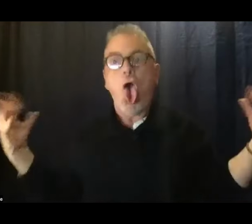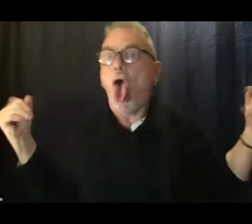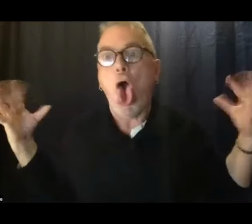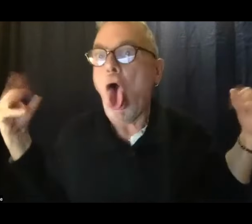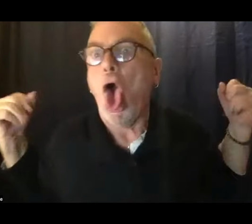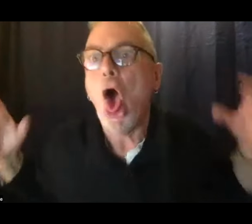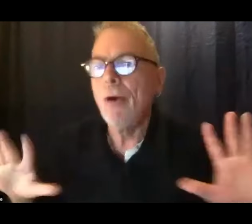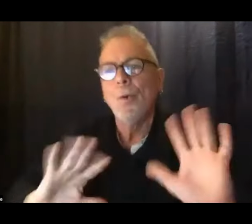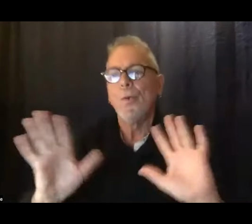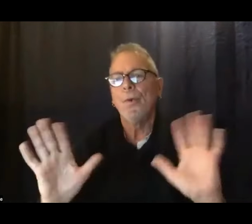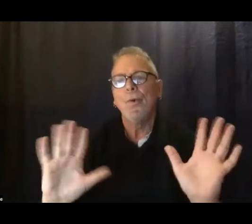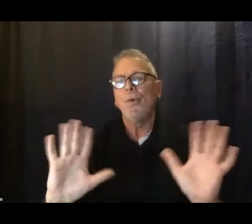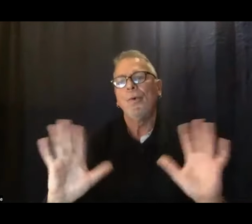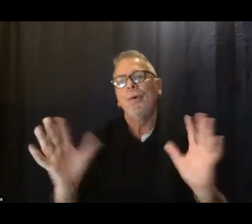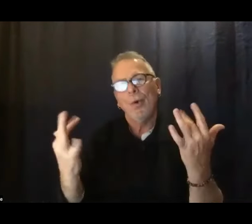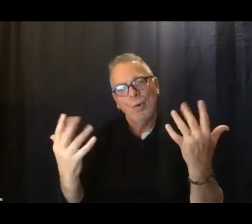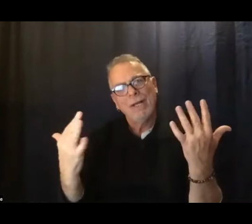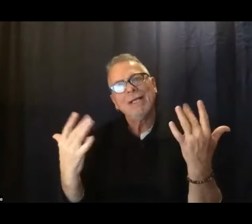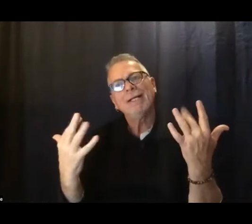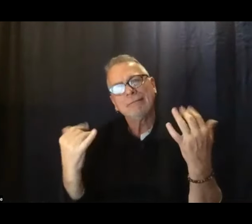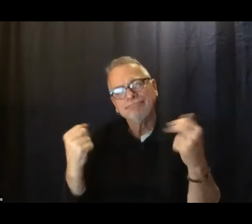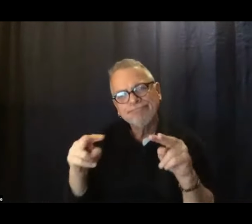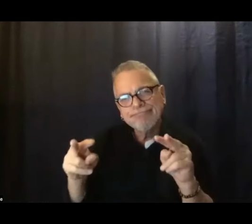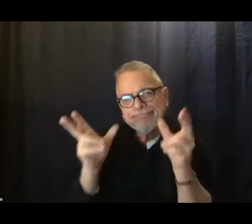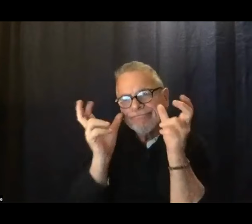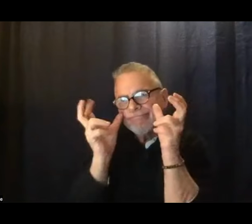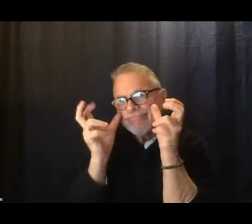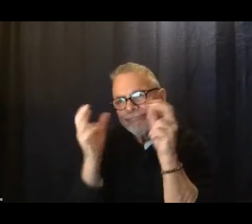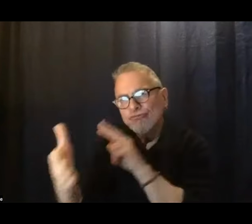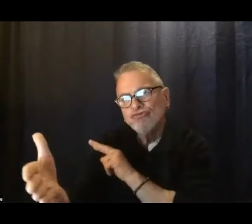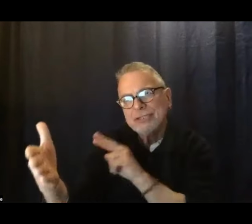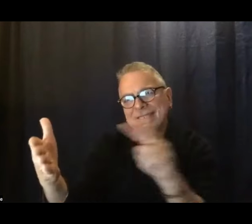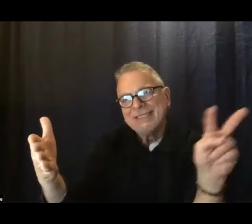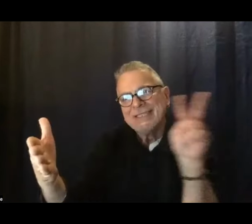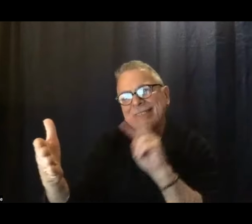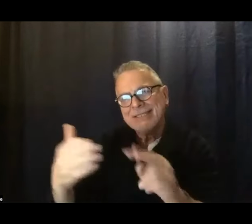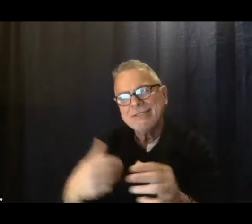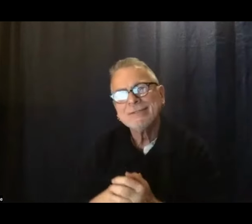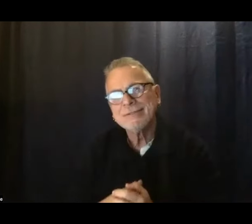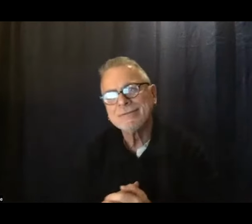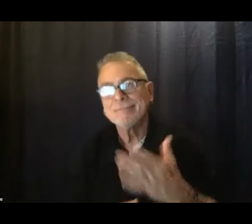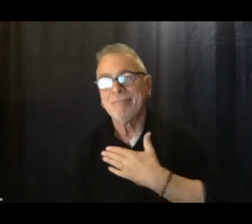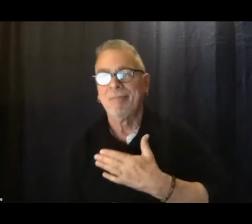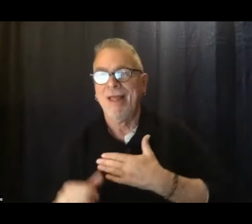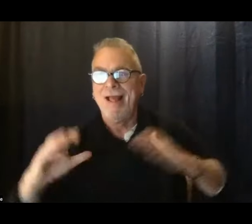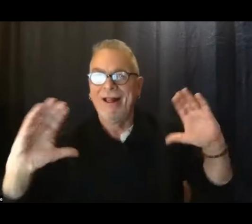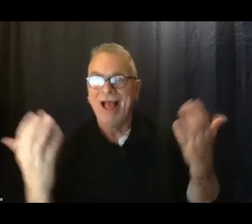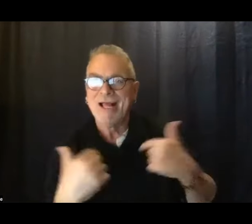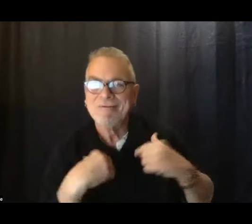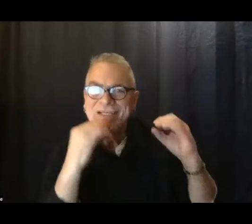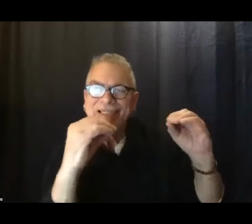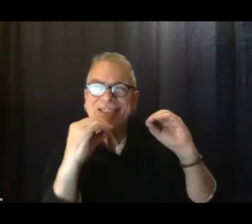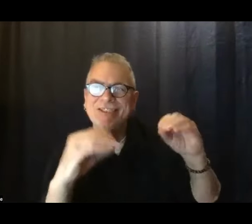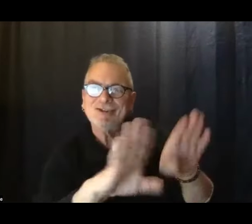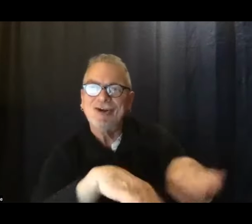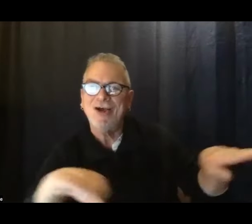start to grow in your mind. Now, you're not looking for that native-like production. You really want to start the same way as